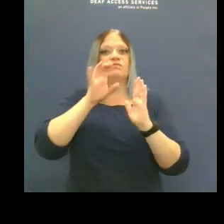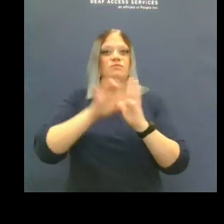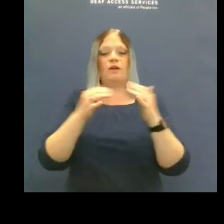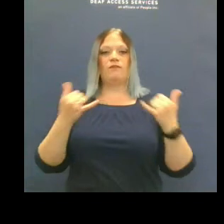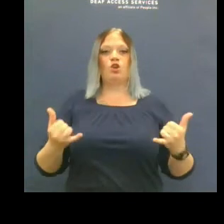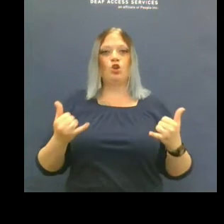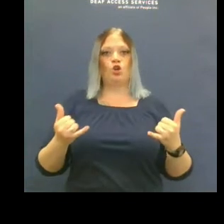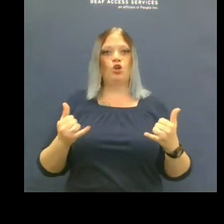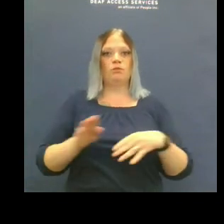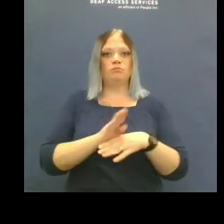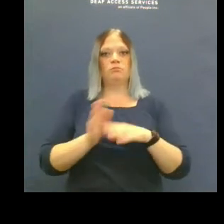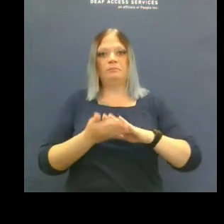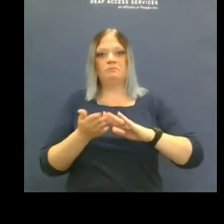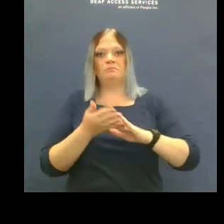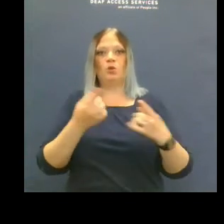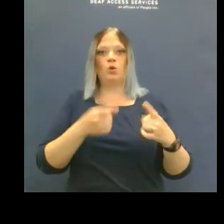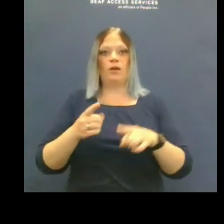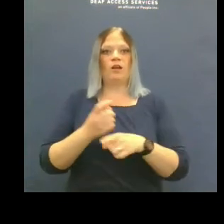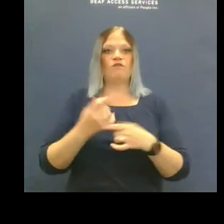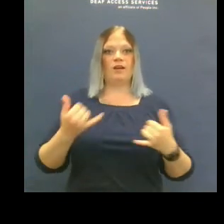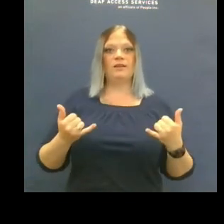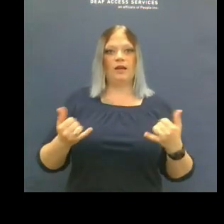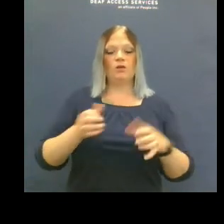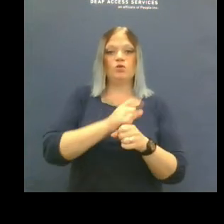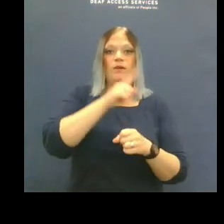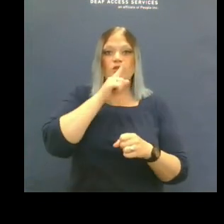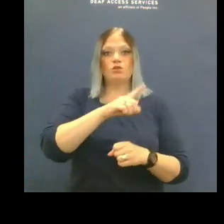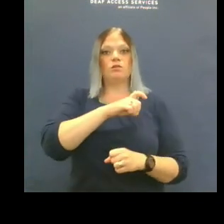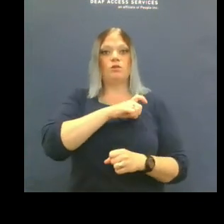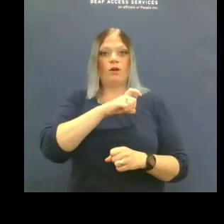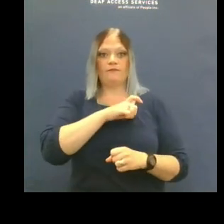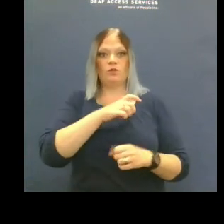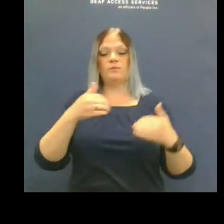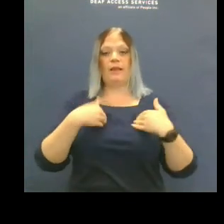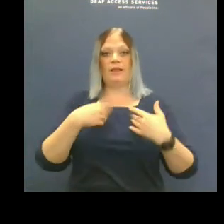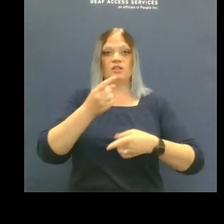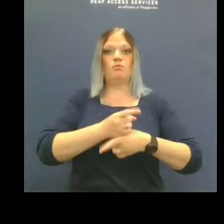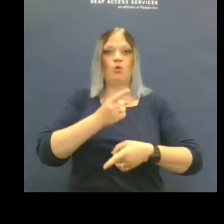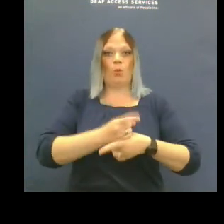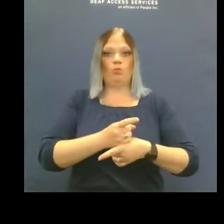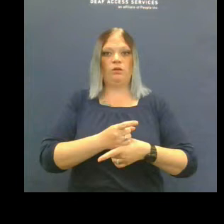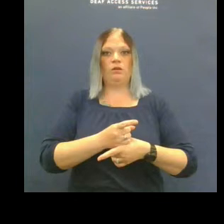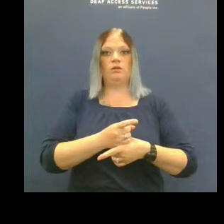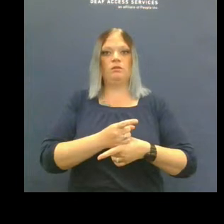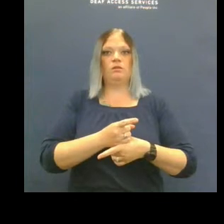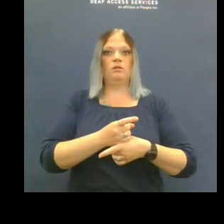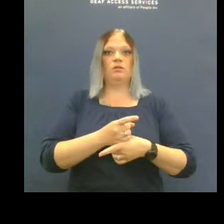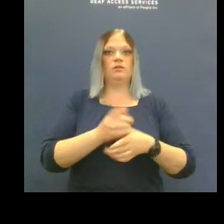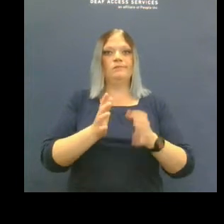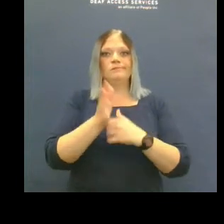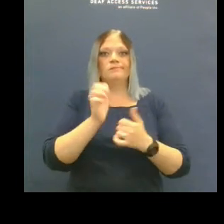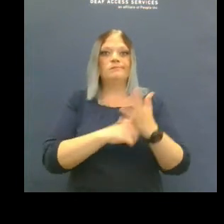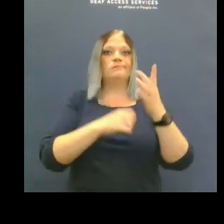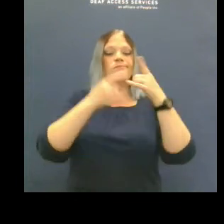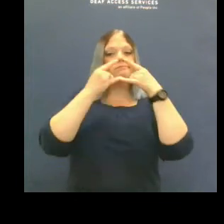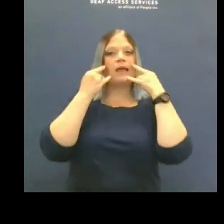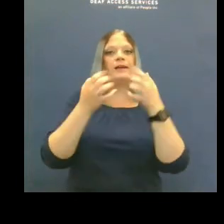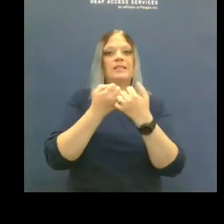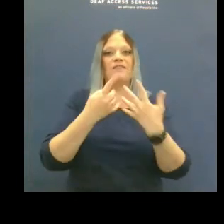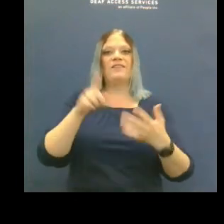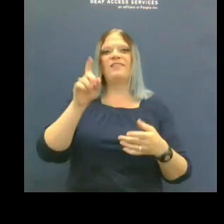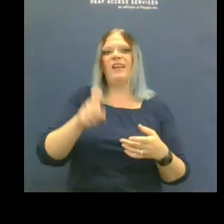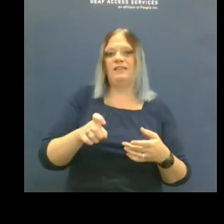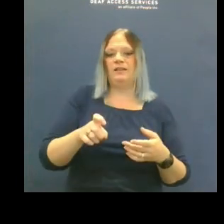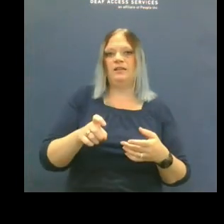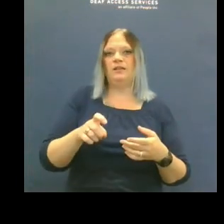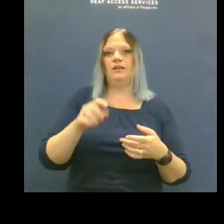current operation that's going on right now to make sure that law enforcement has the appropriate gloves and masks and things that they need. And just to give you an